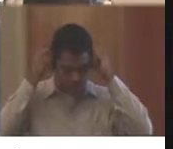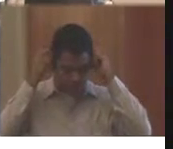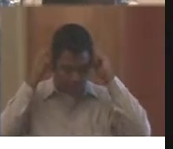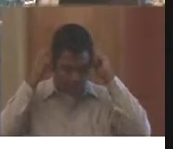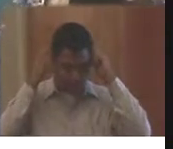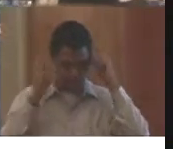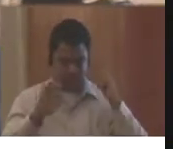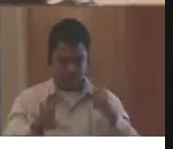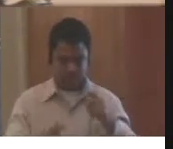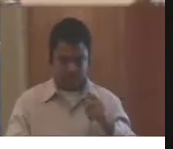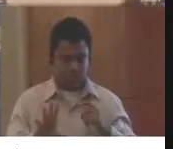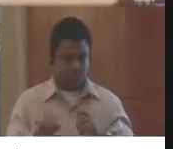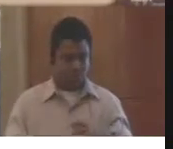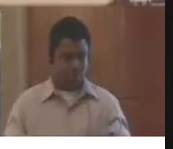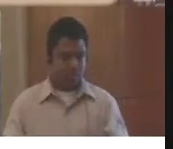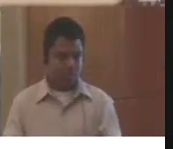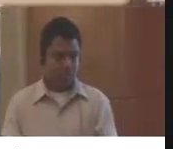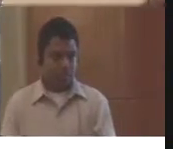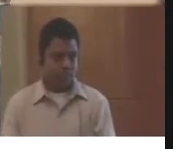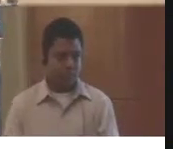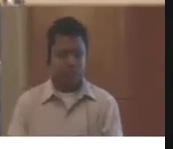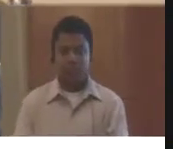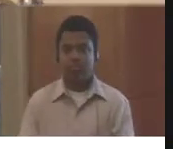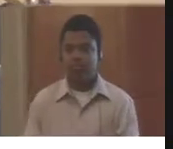Thank you very much.